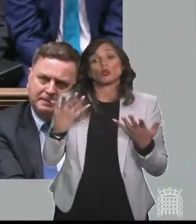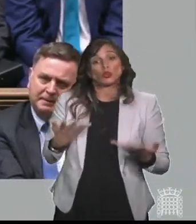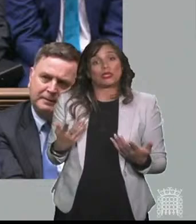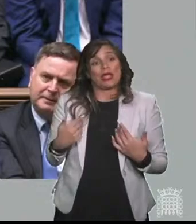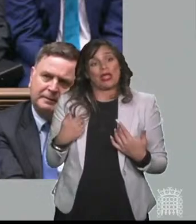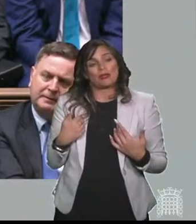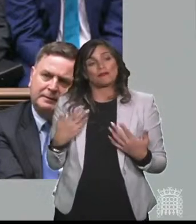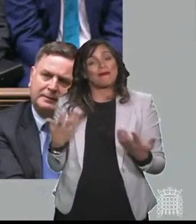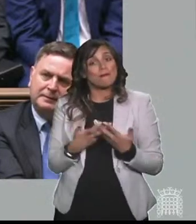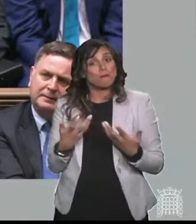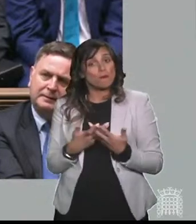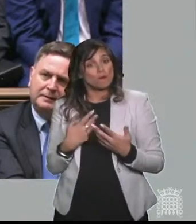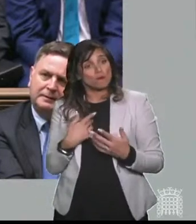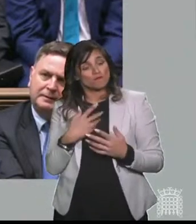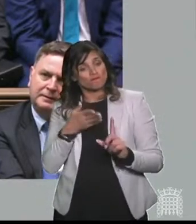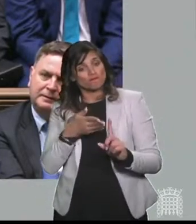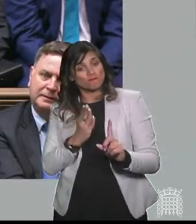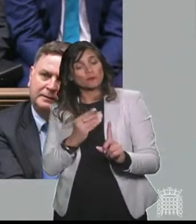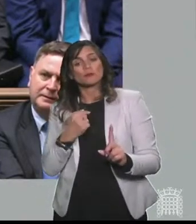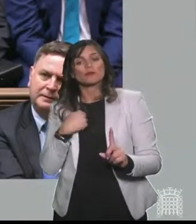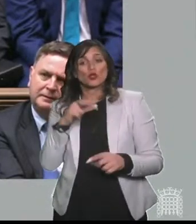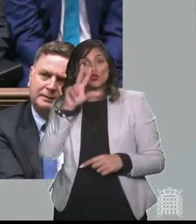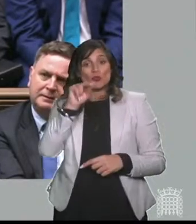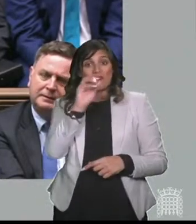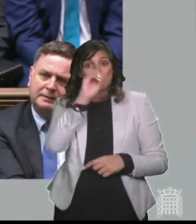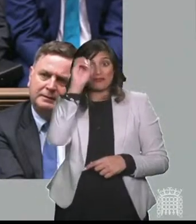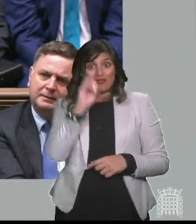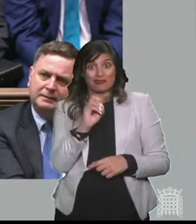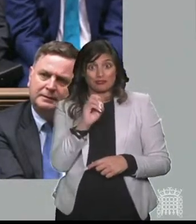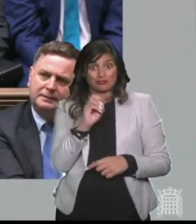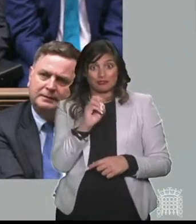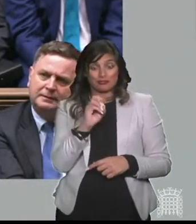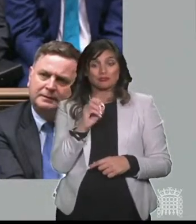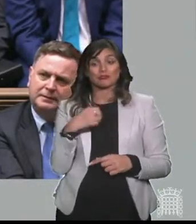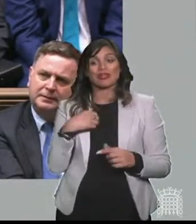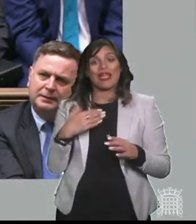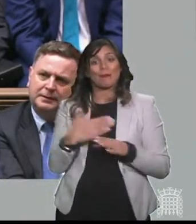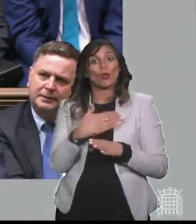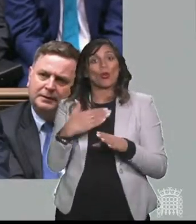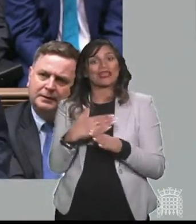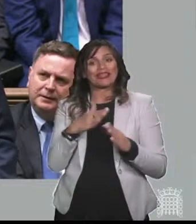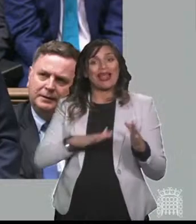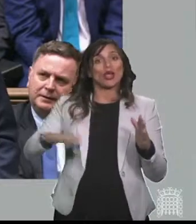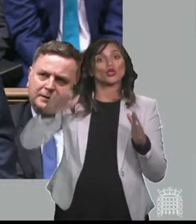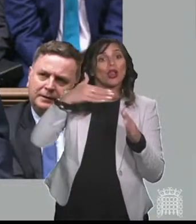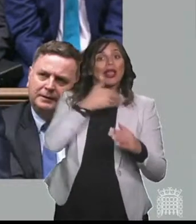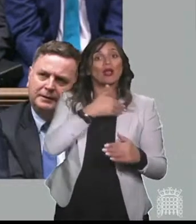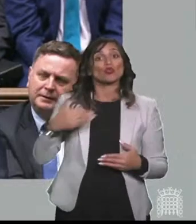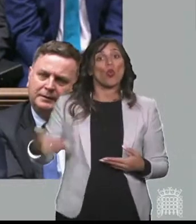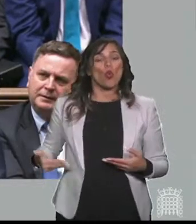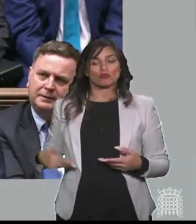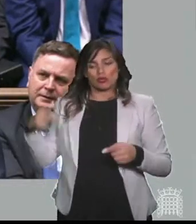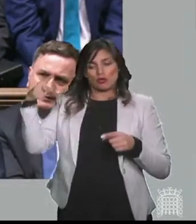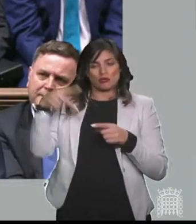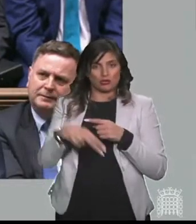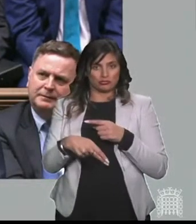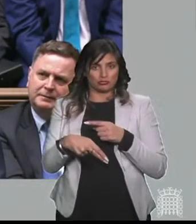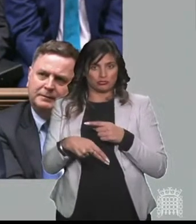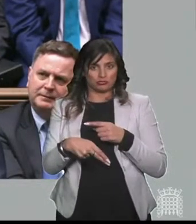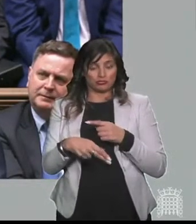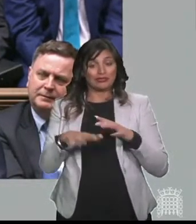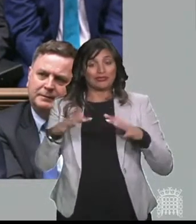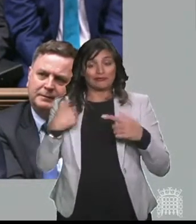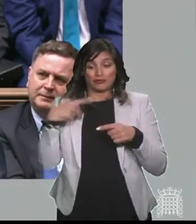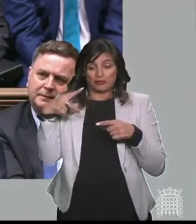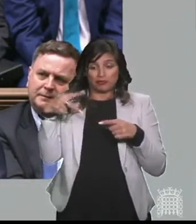going to cut the main 12% rate of employee national insurance. If I cut it by 1 percentage